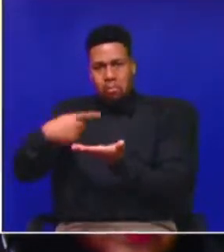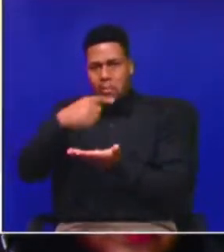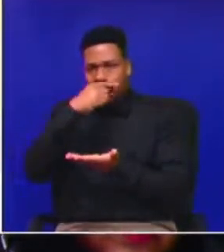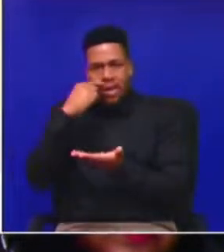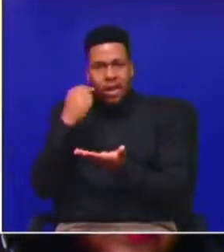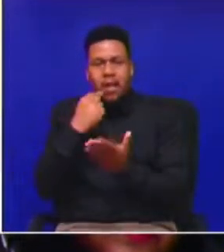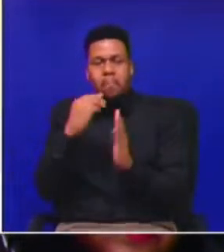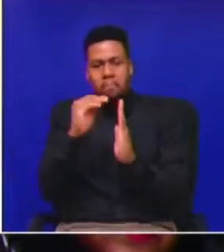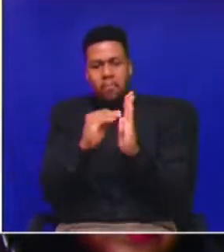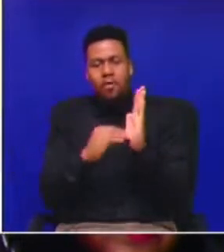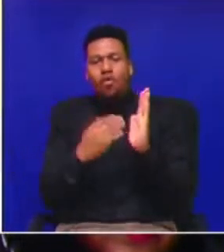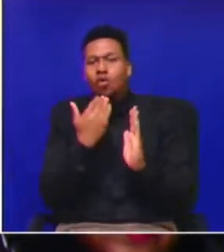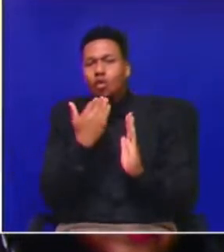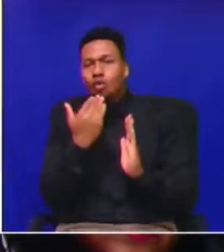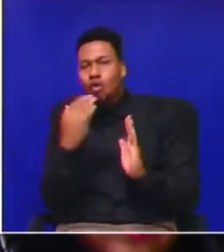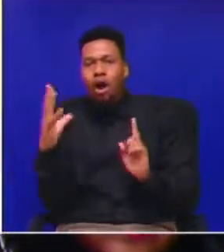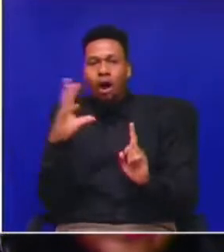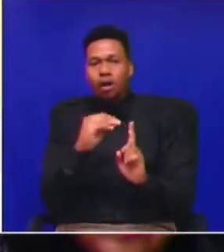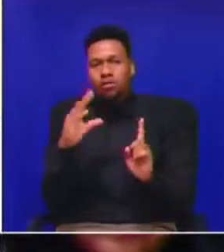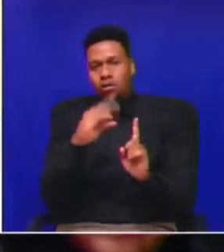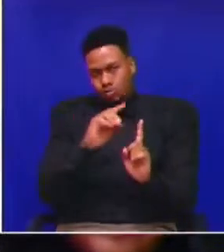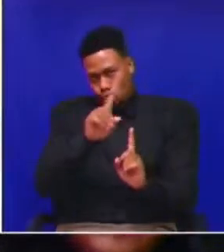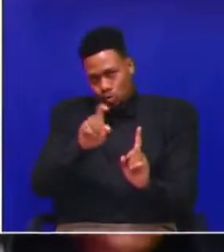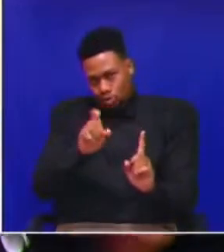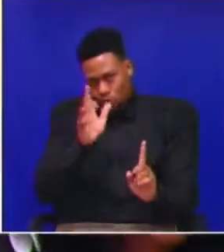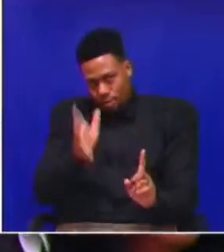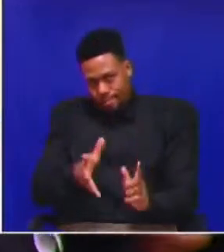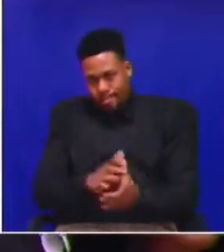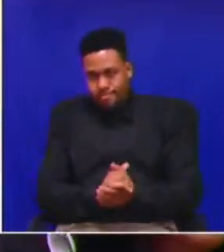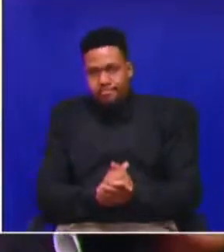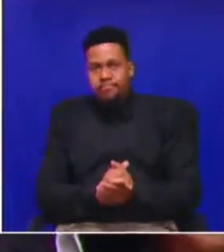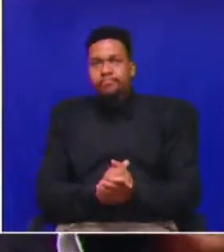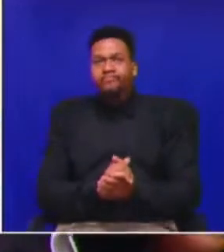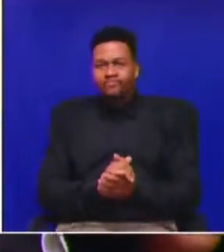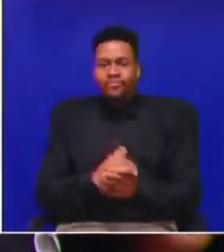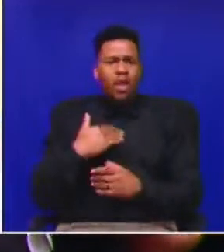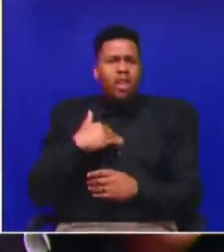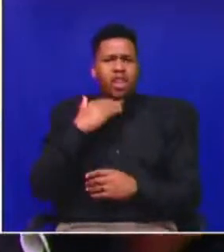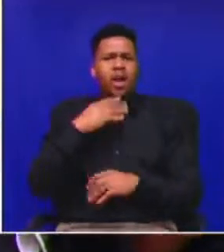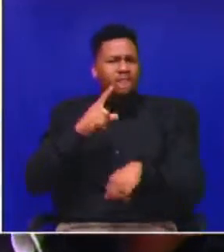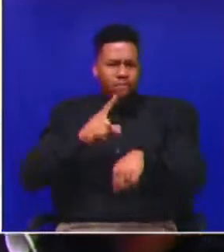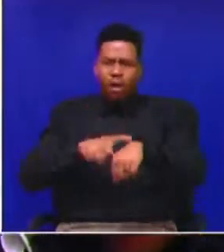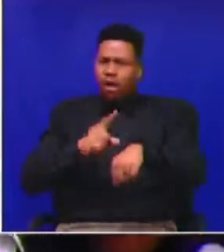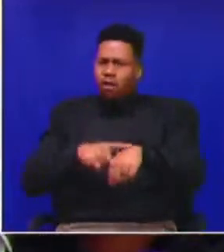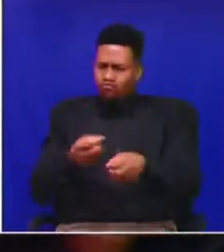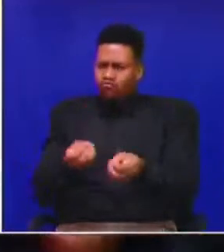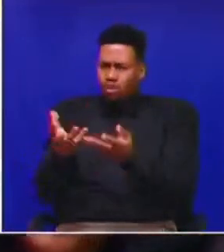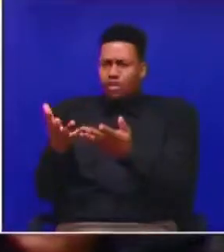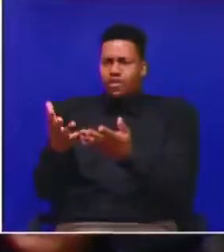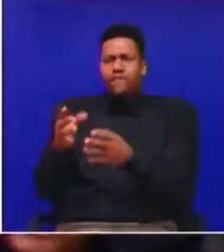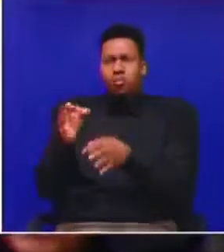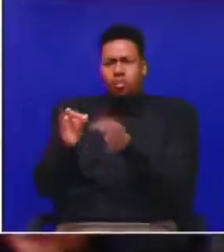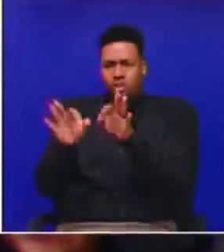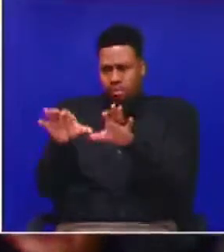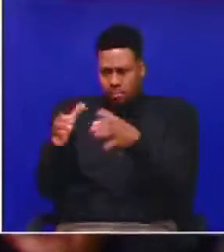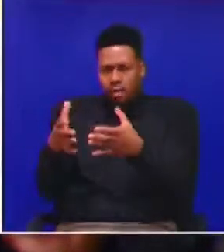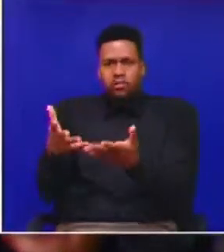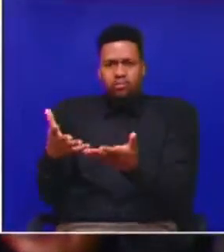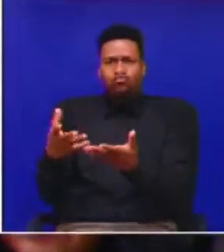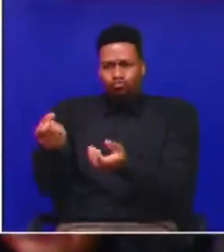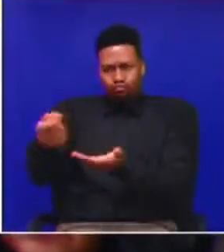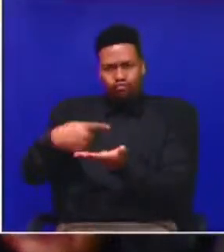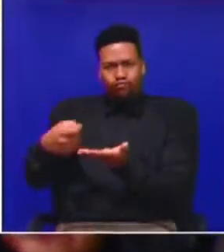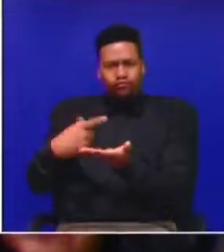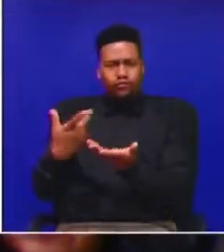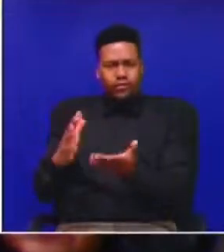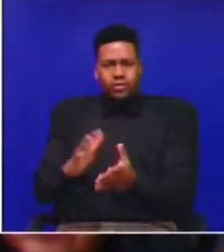to pose a supplementary question. Adequate notice was given to parties for this purpose. This